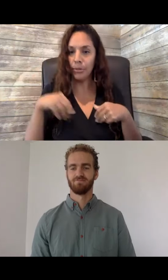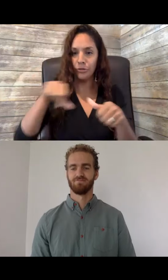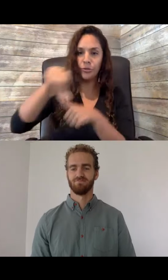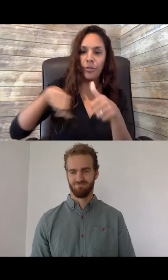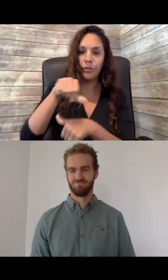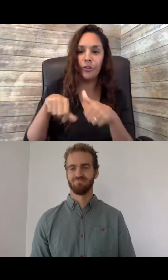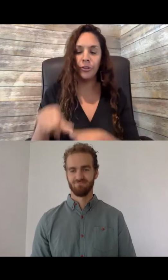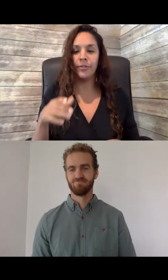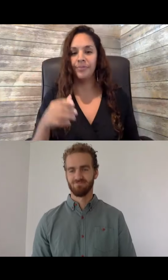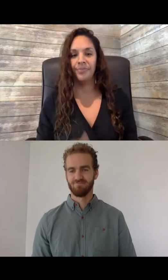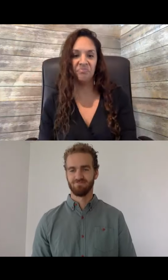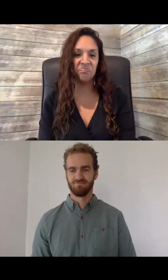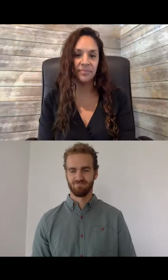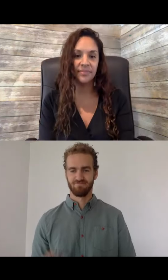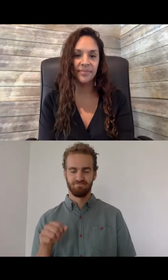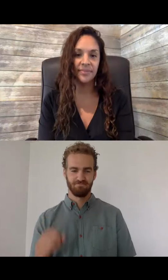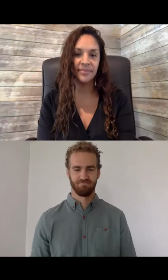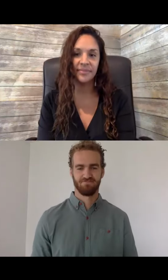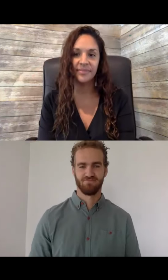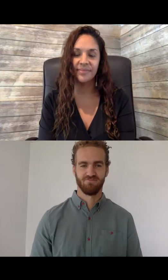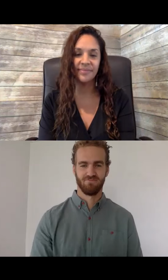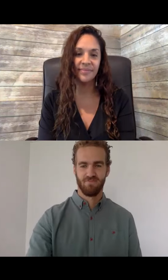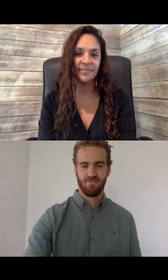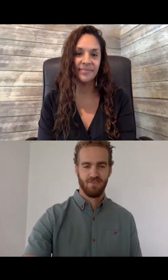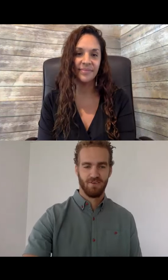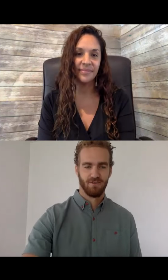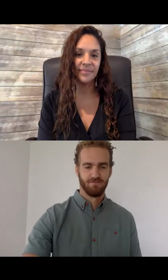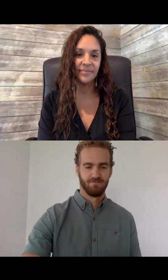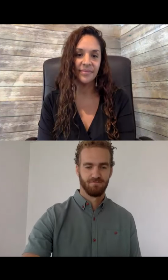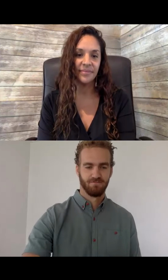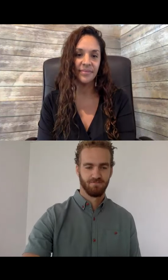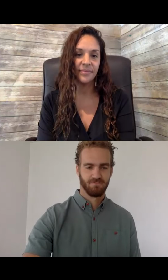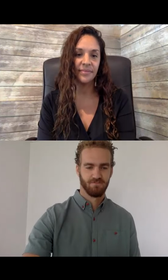and love and acceptance for each other.